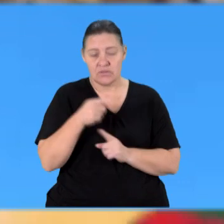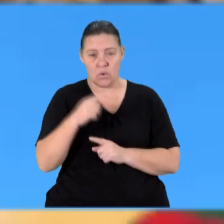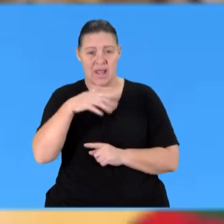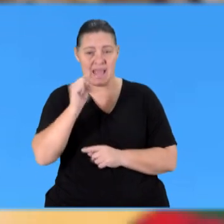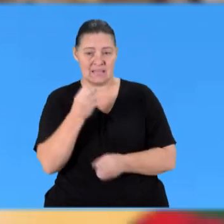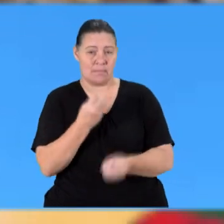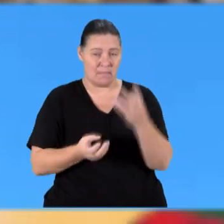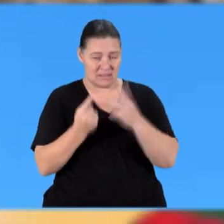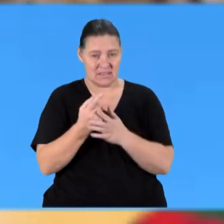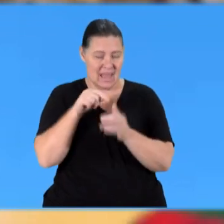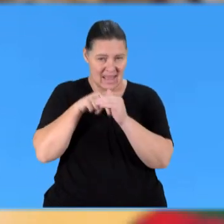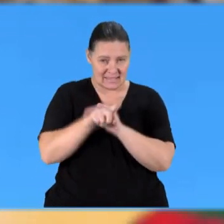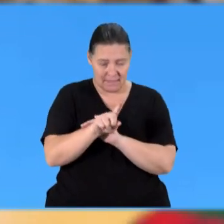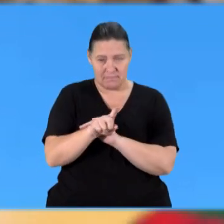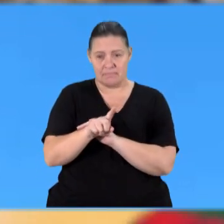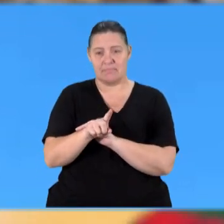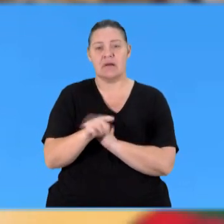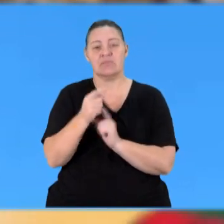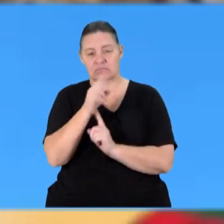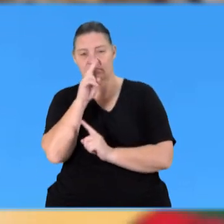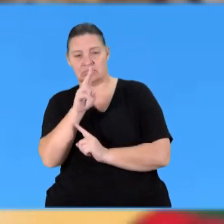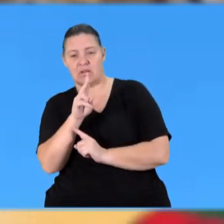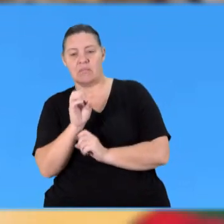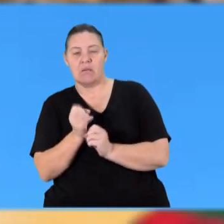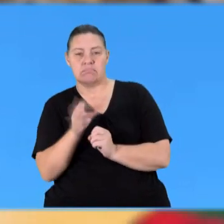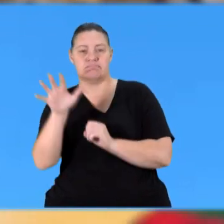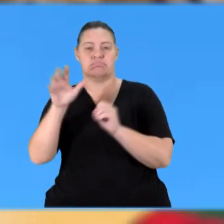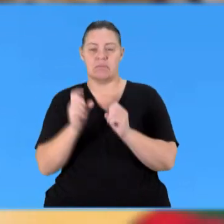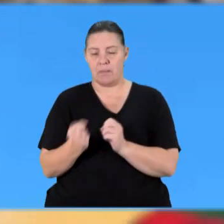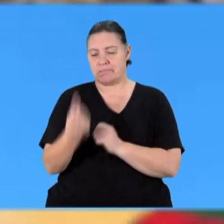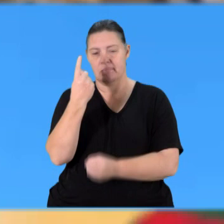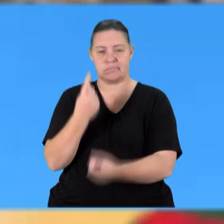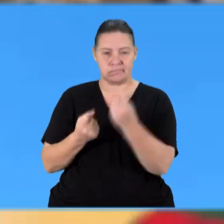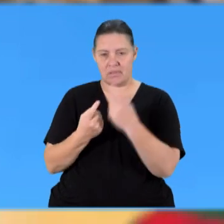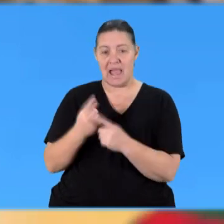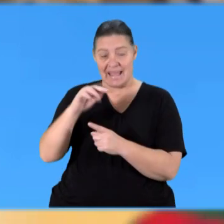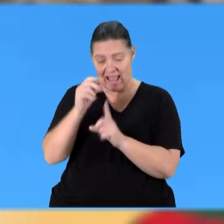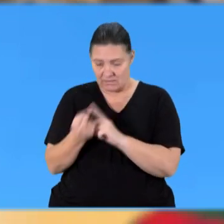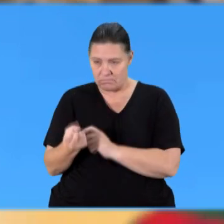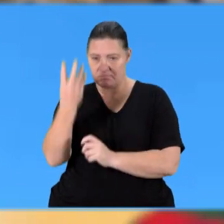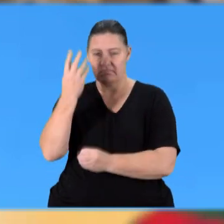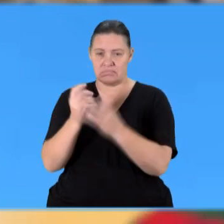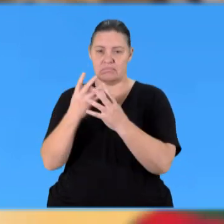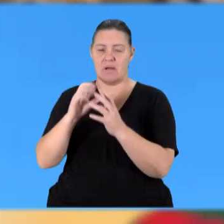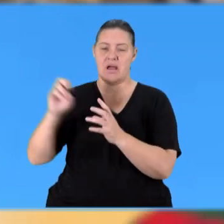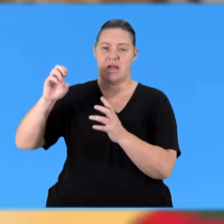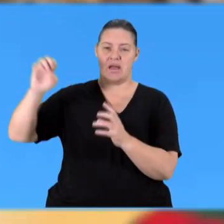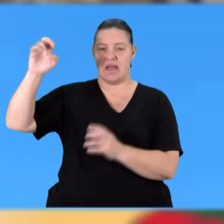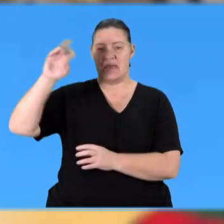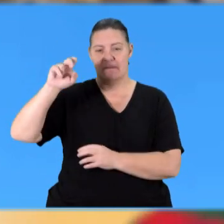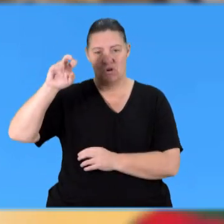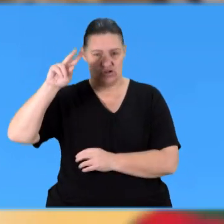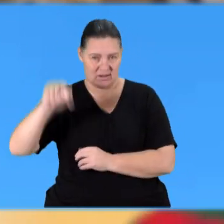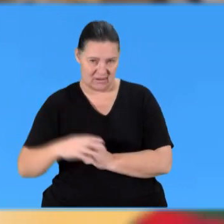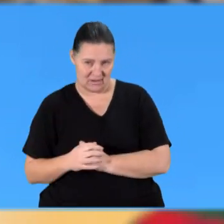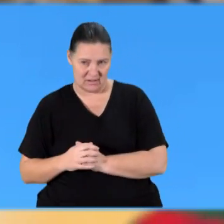thereafter, those gas bubbles, they escape outside the container into the surroundings. So so there is a difference between boiling and